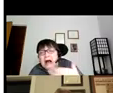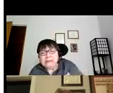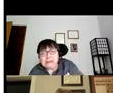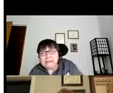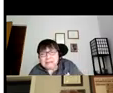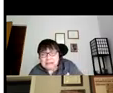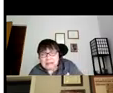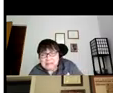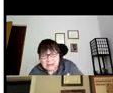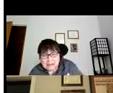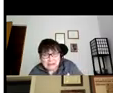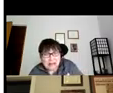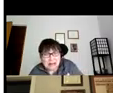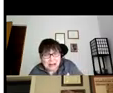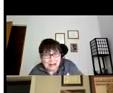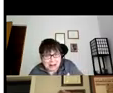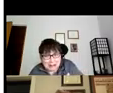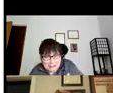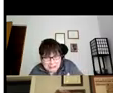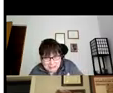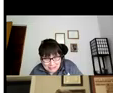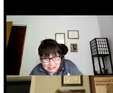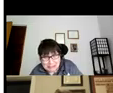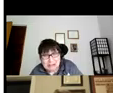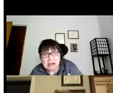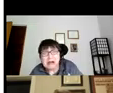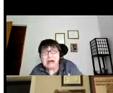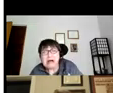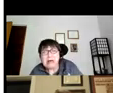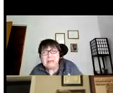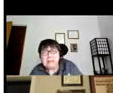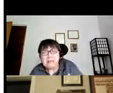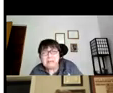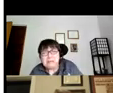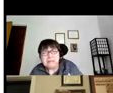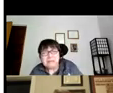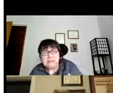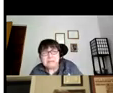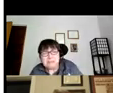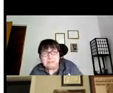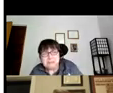I would love to see the picture that you had commissioned,